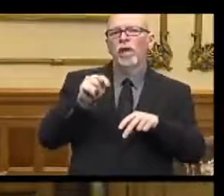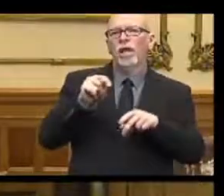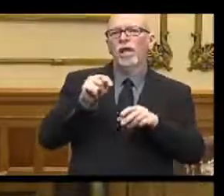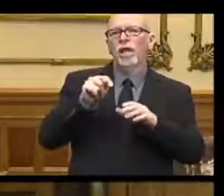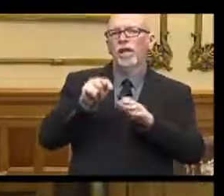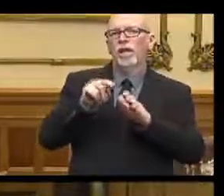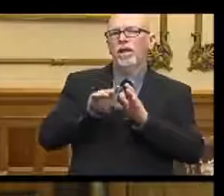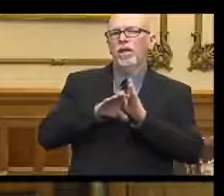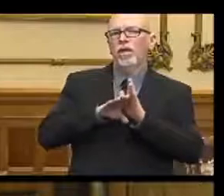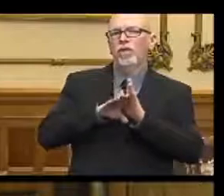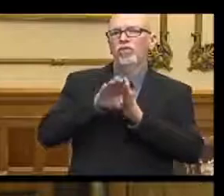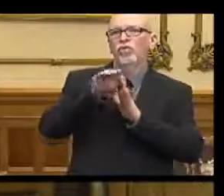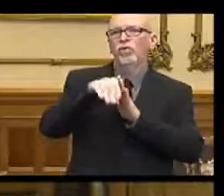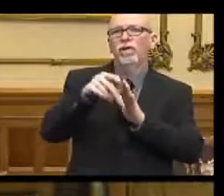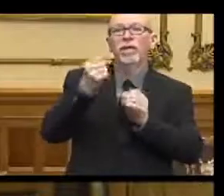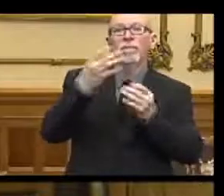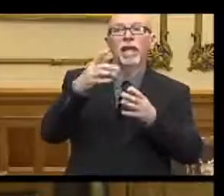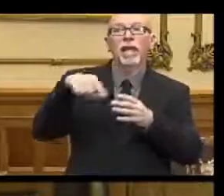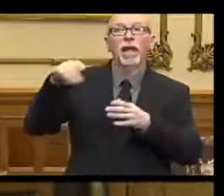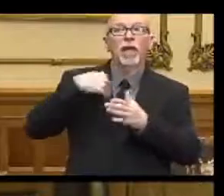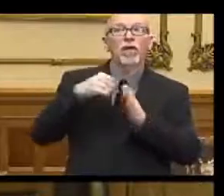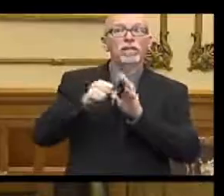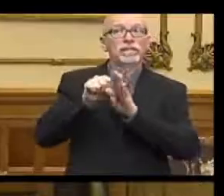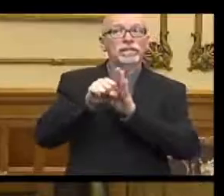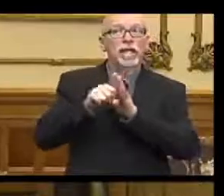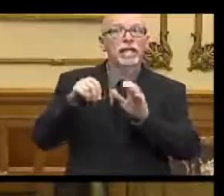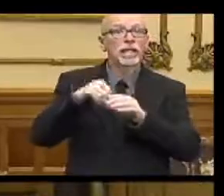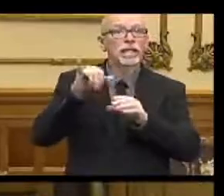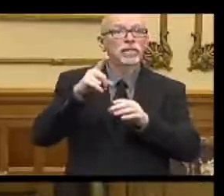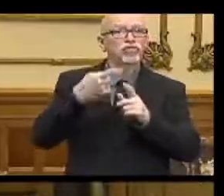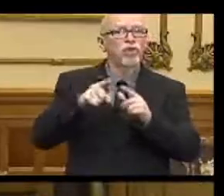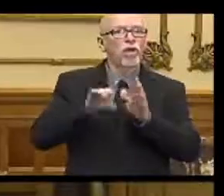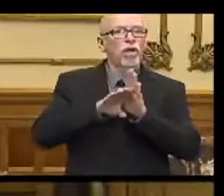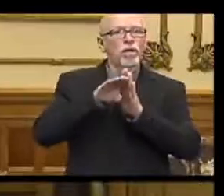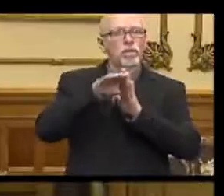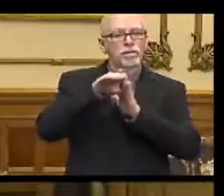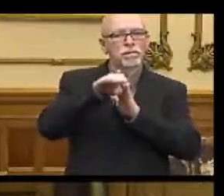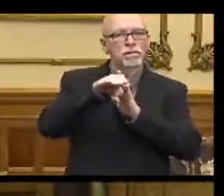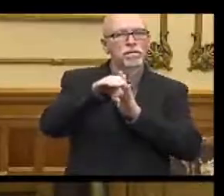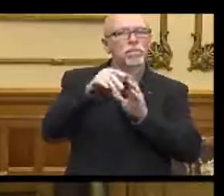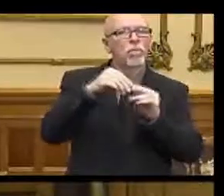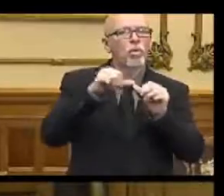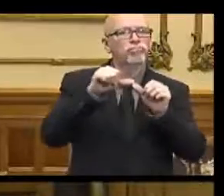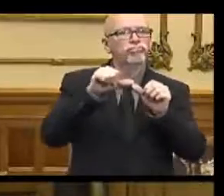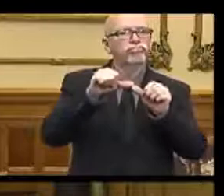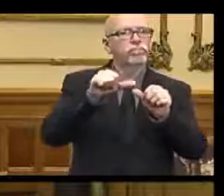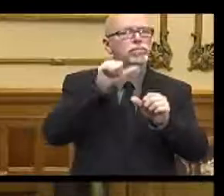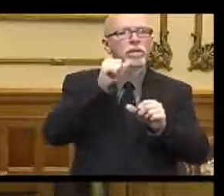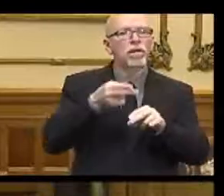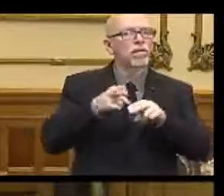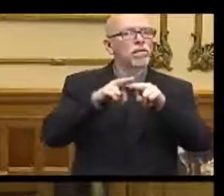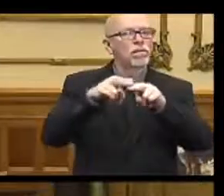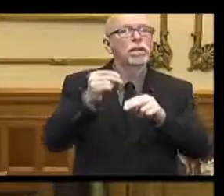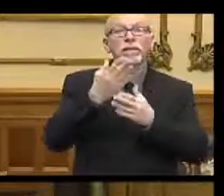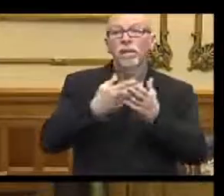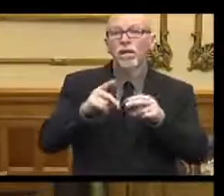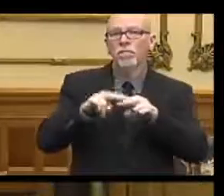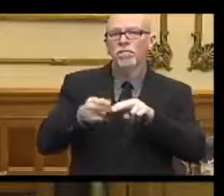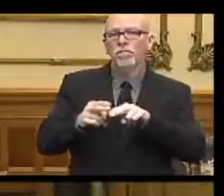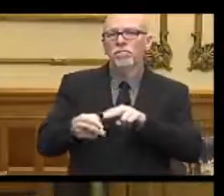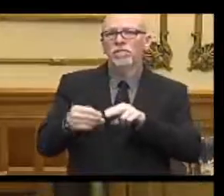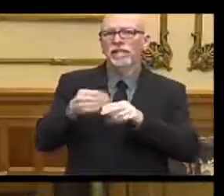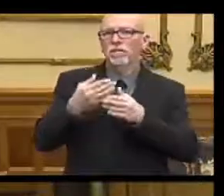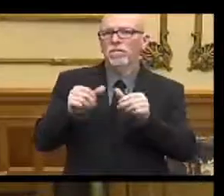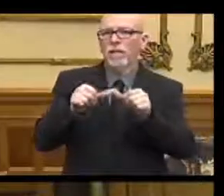in many parts of our state are starting to plateau or flatten. And we may even be seeing some go down, which is